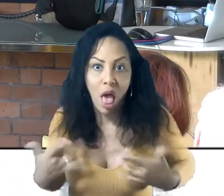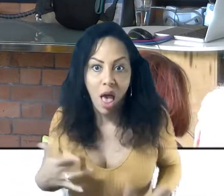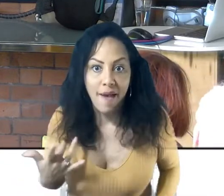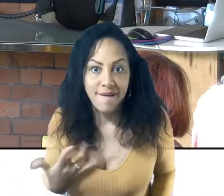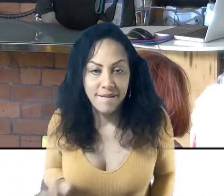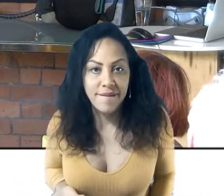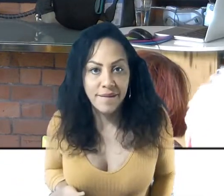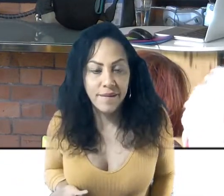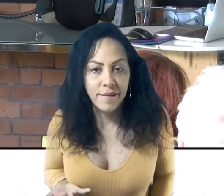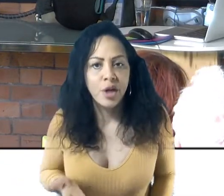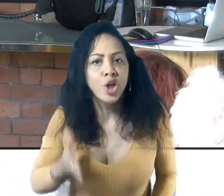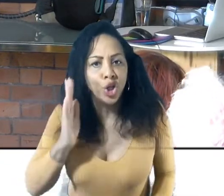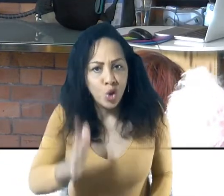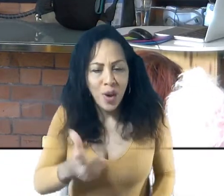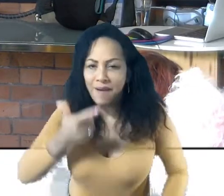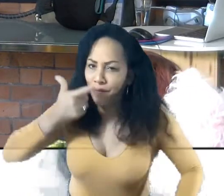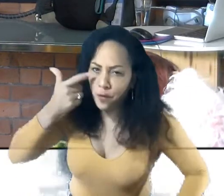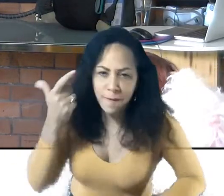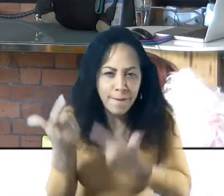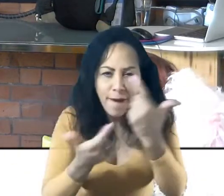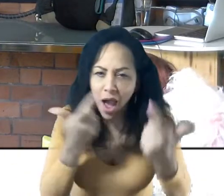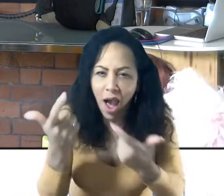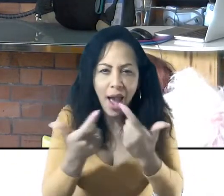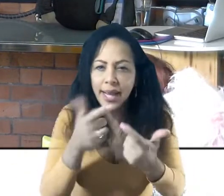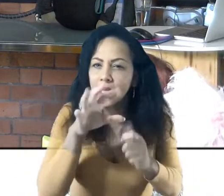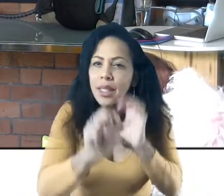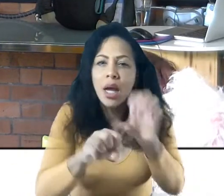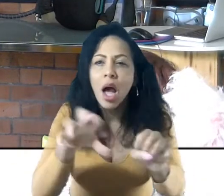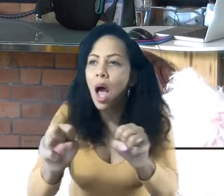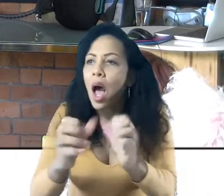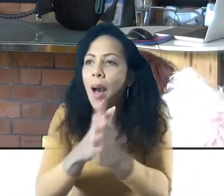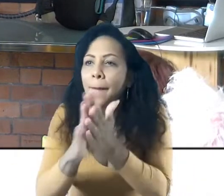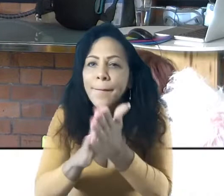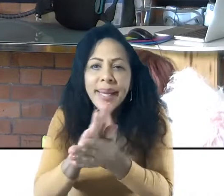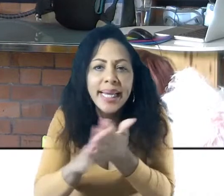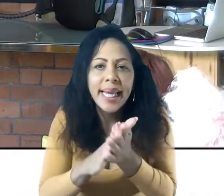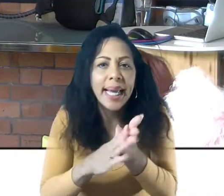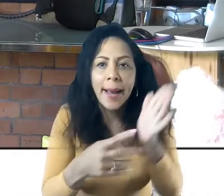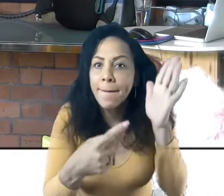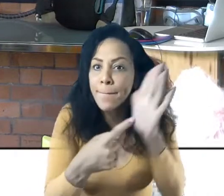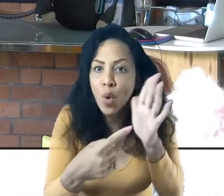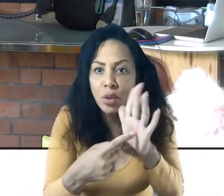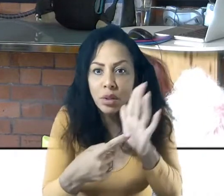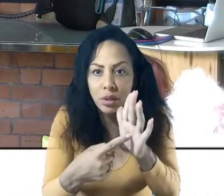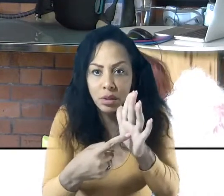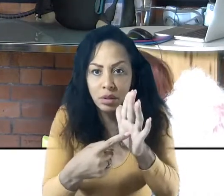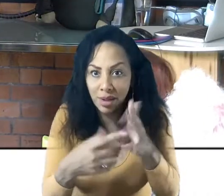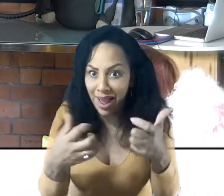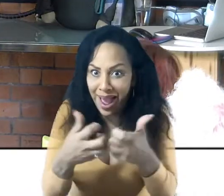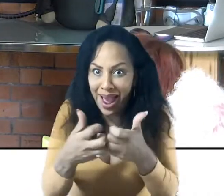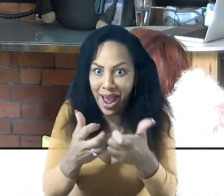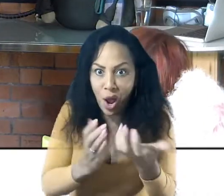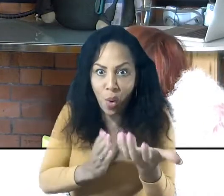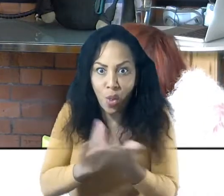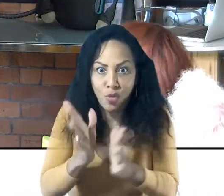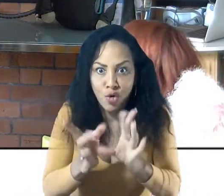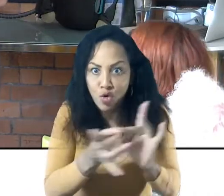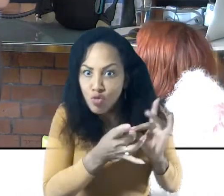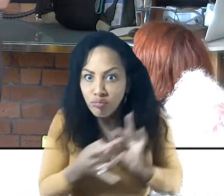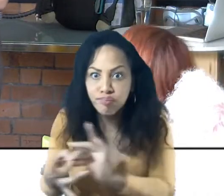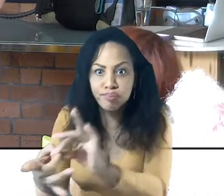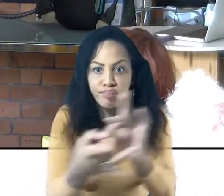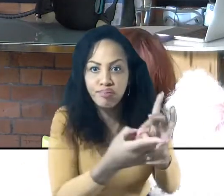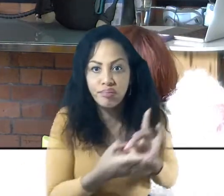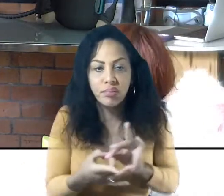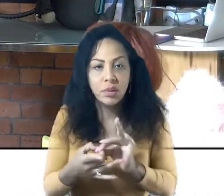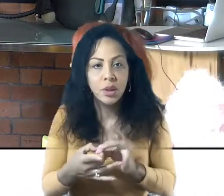is through these relationships of belonging and binding together. Yeah. Okay. We have time for